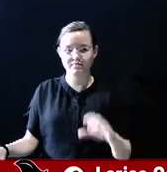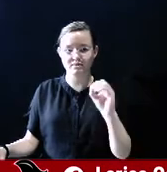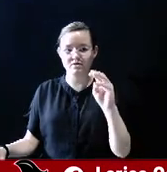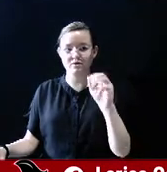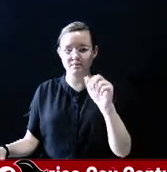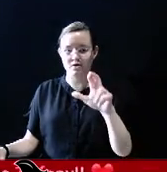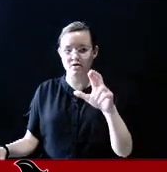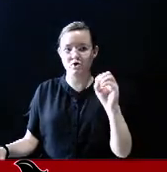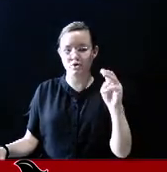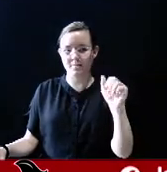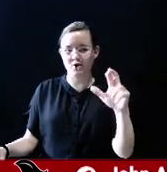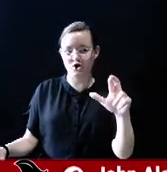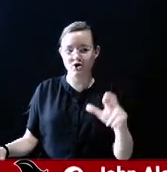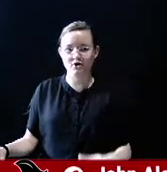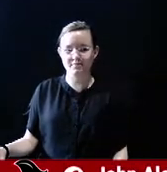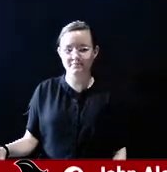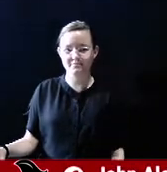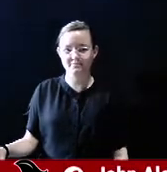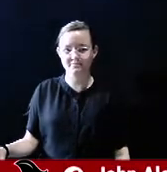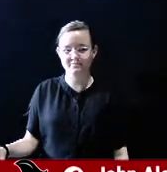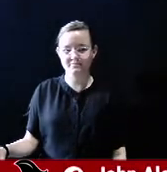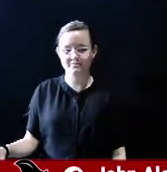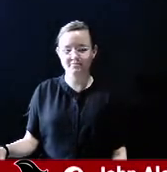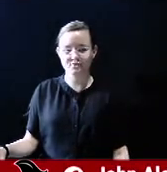Omar Omar.